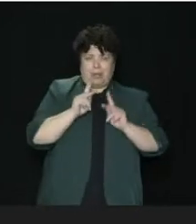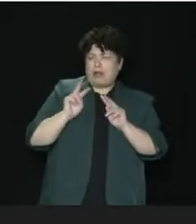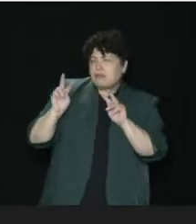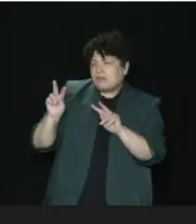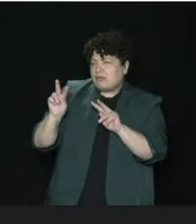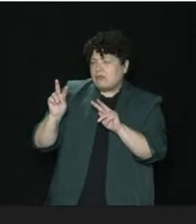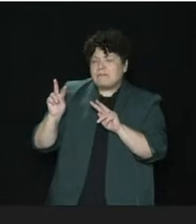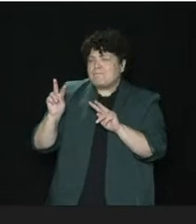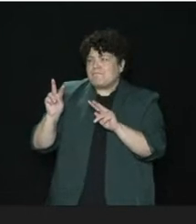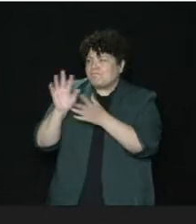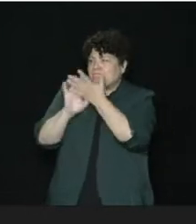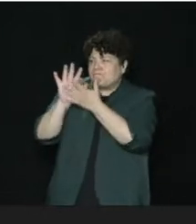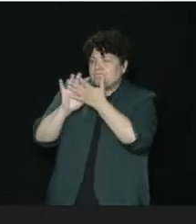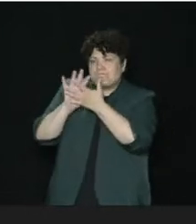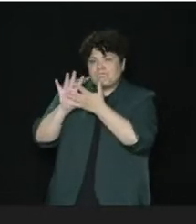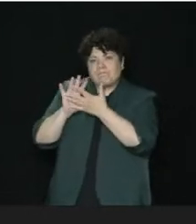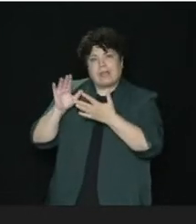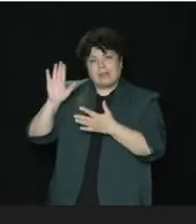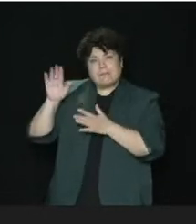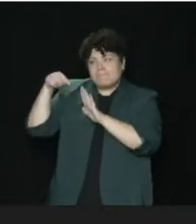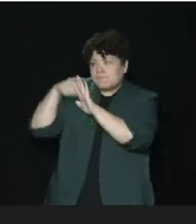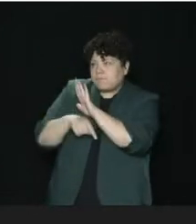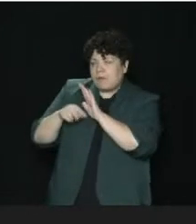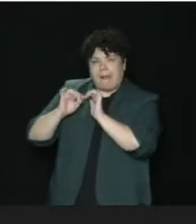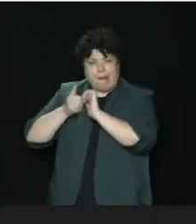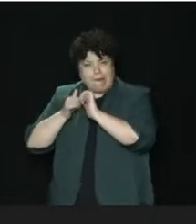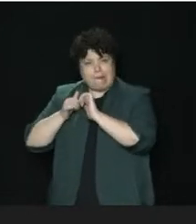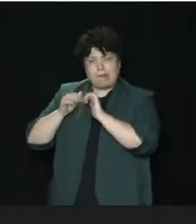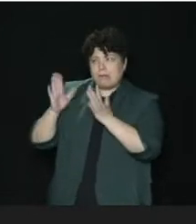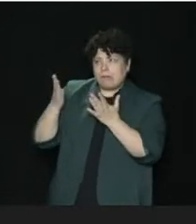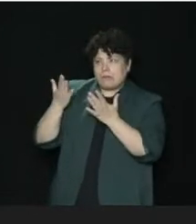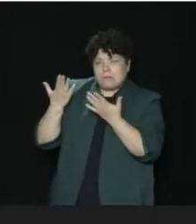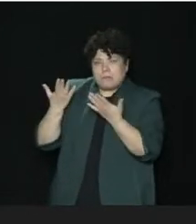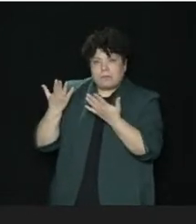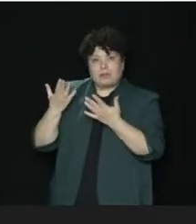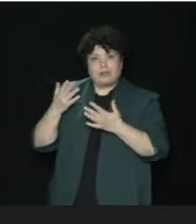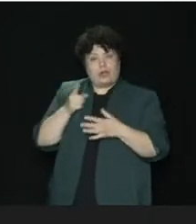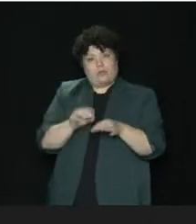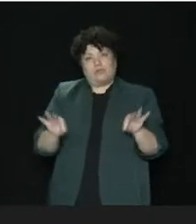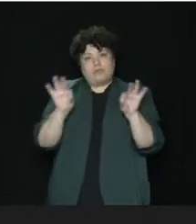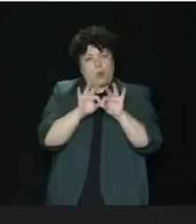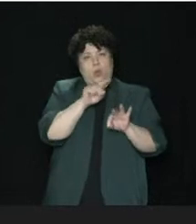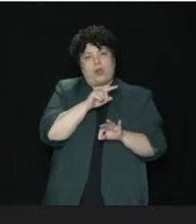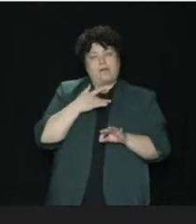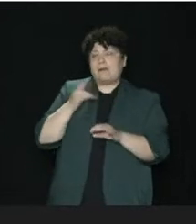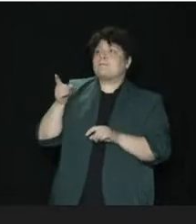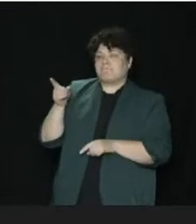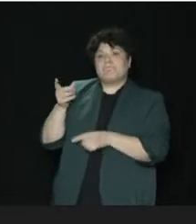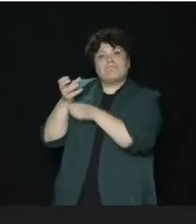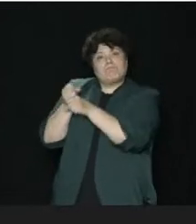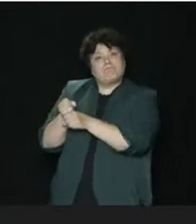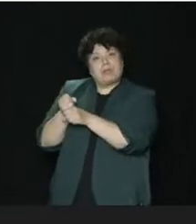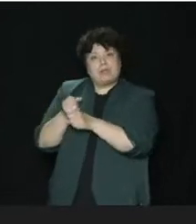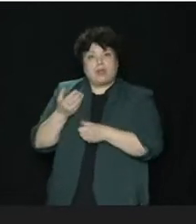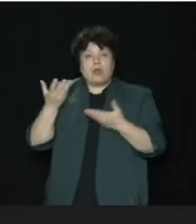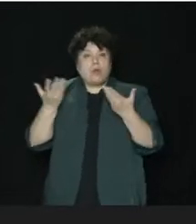that that's a really important principle, and that as benefits and risks are